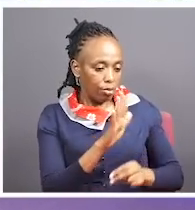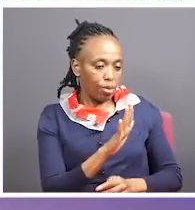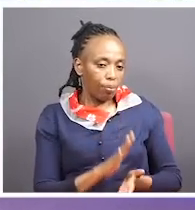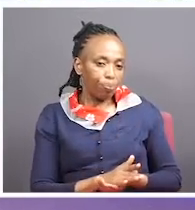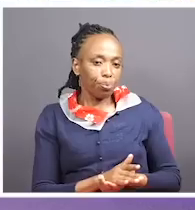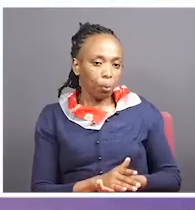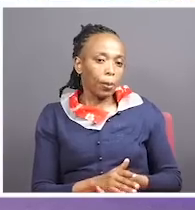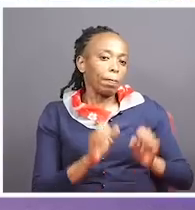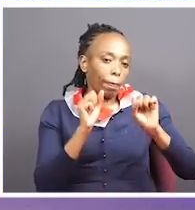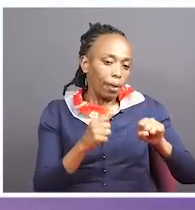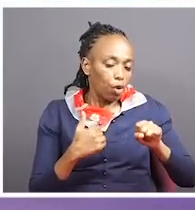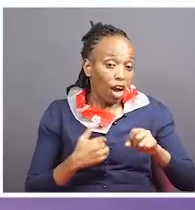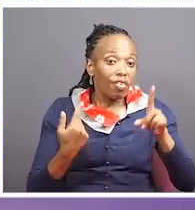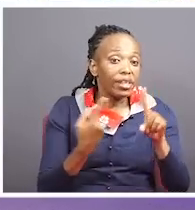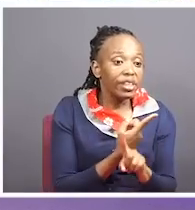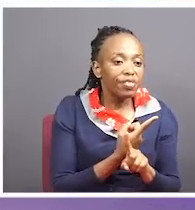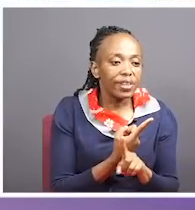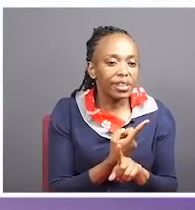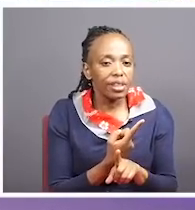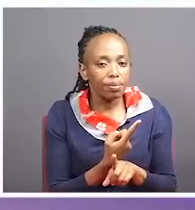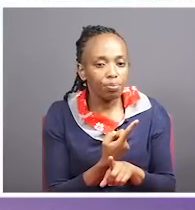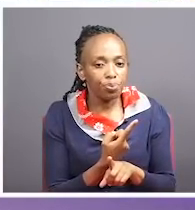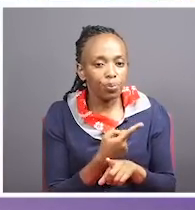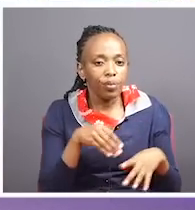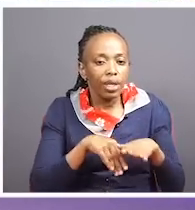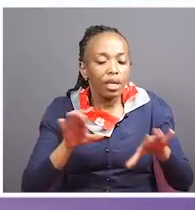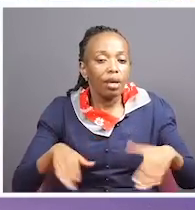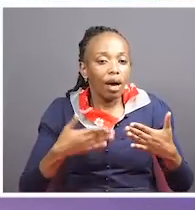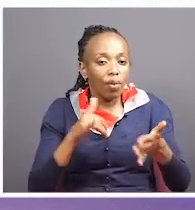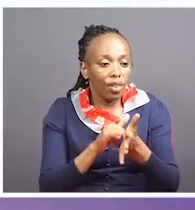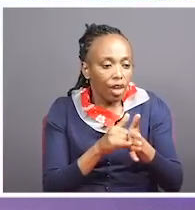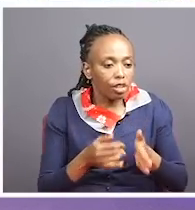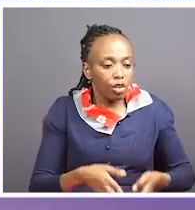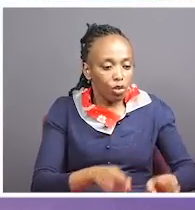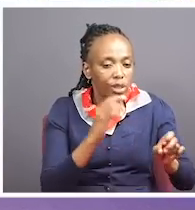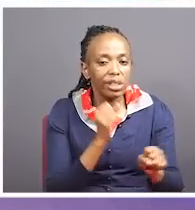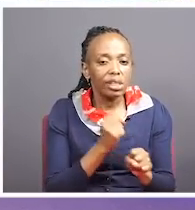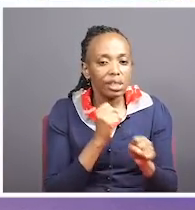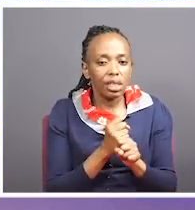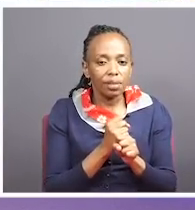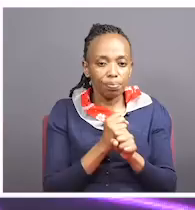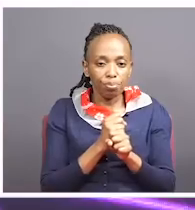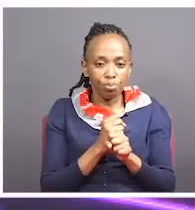so-and-so, would there be a difference in the way that that road is done?